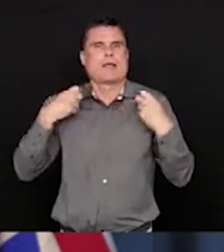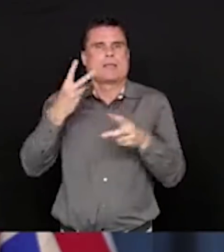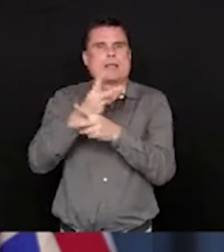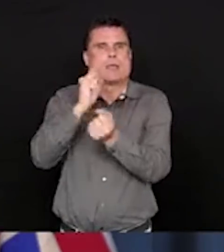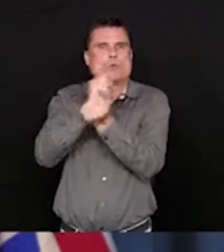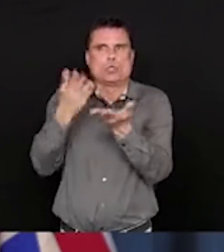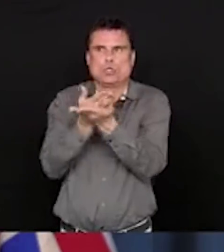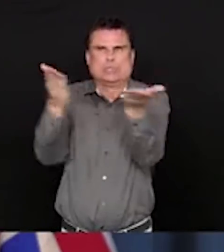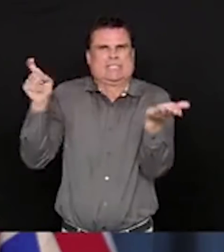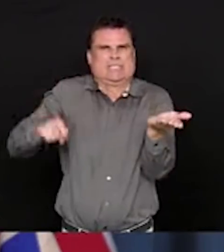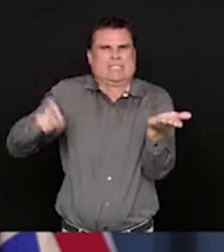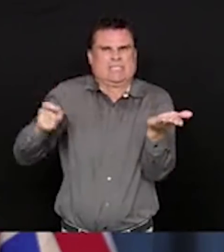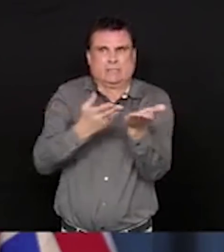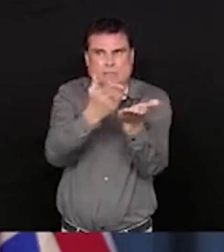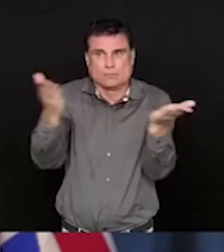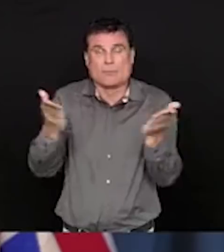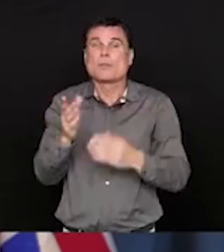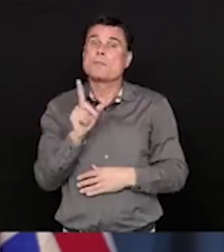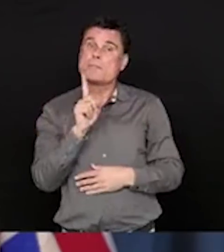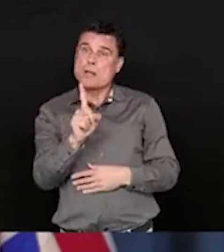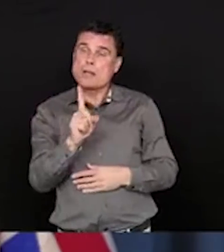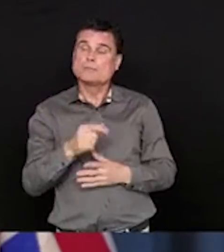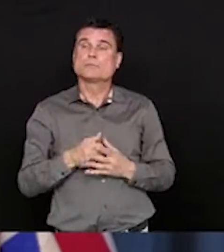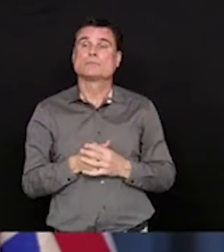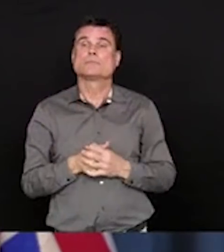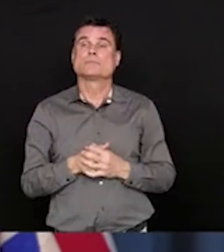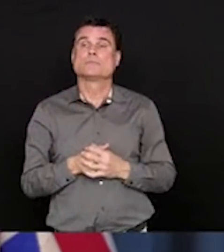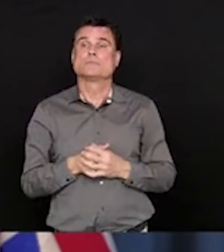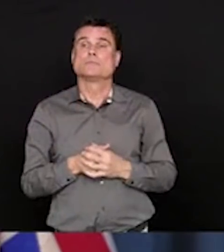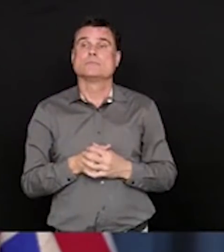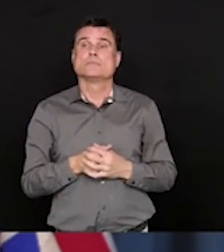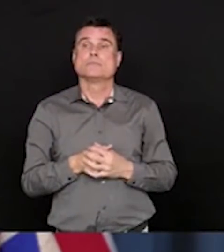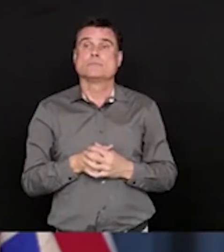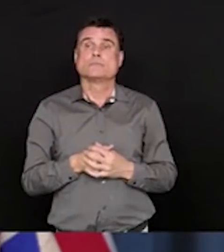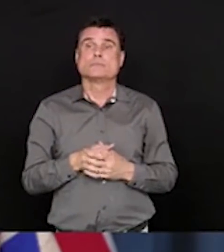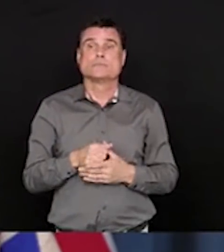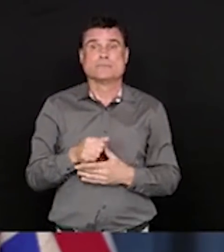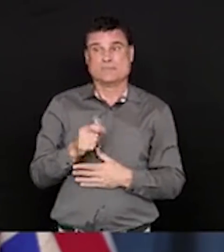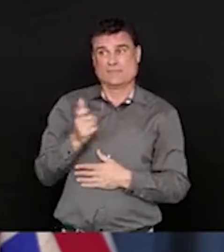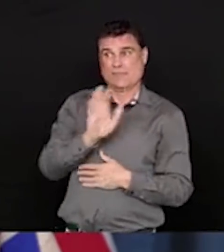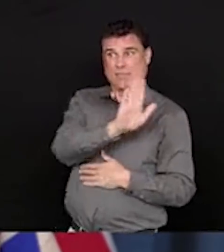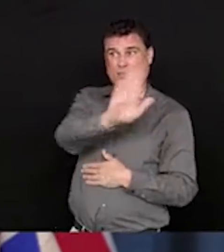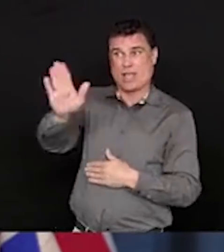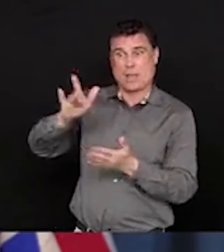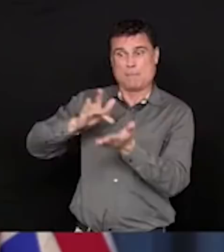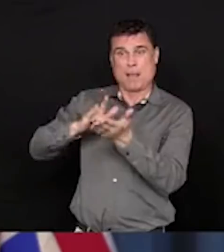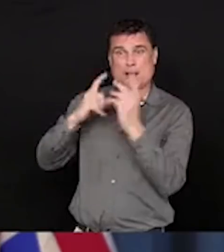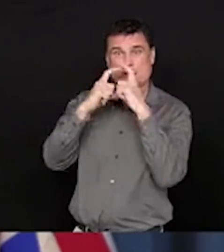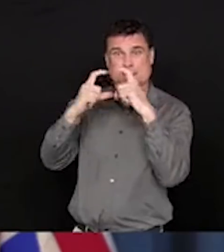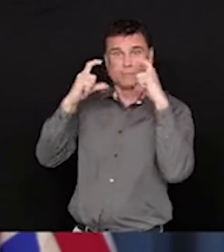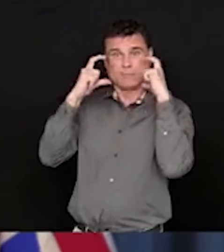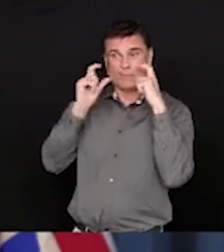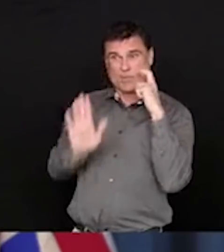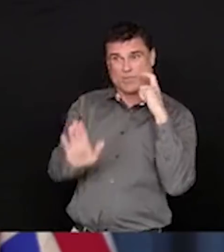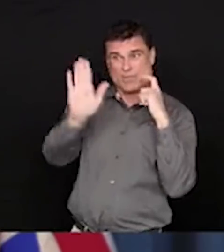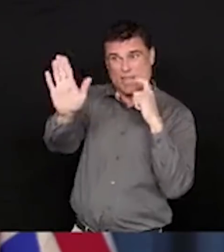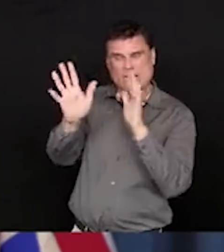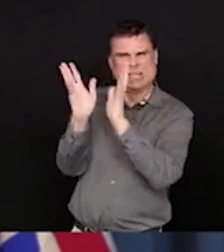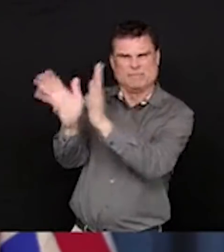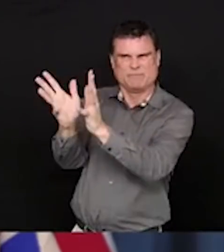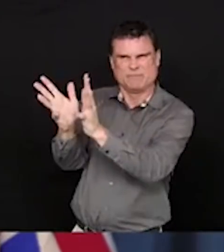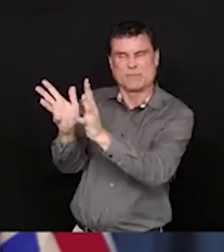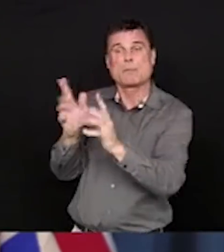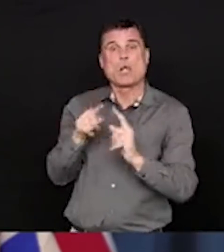droplets. So it's not going to protect you from getting infected with this virus. But for short term, it is a